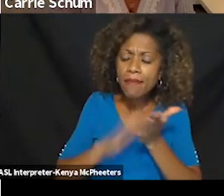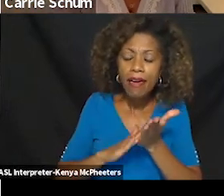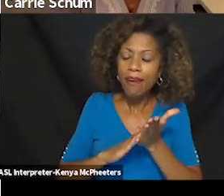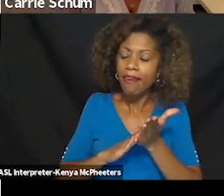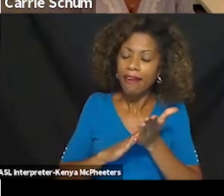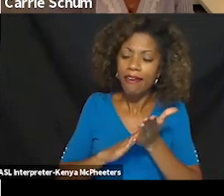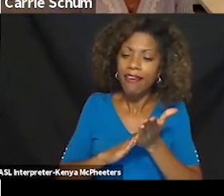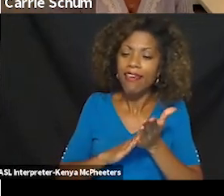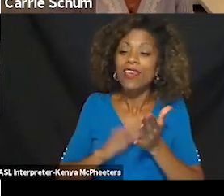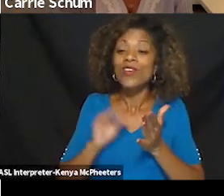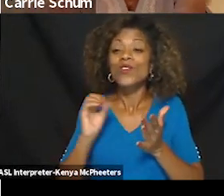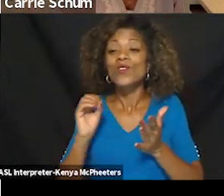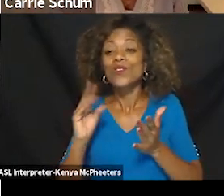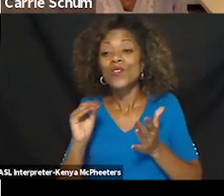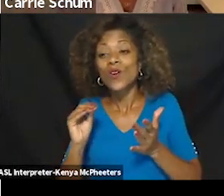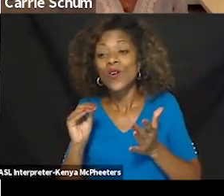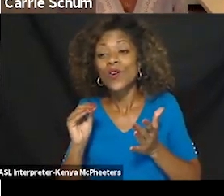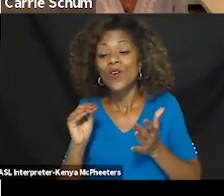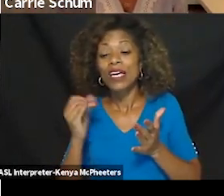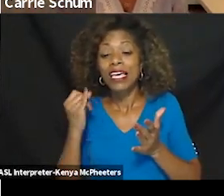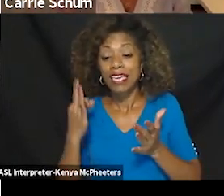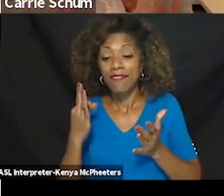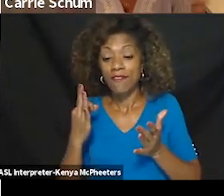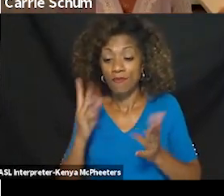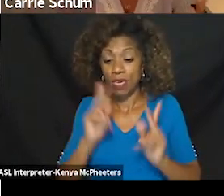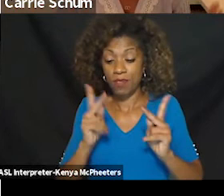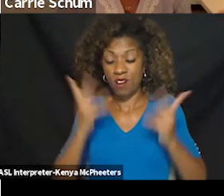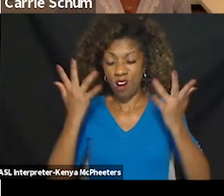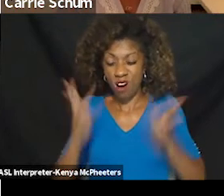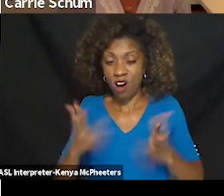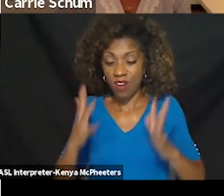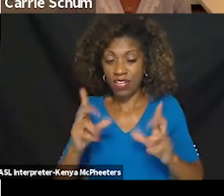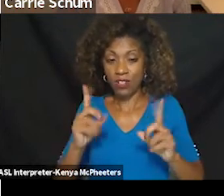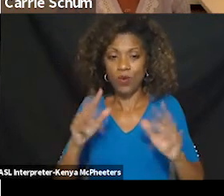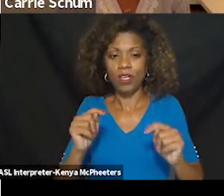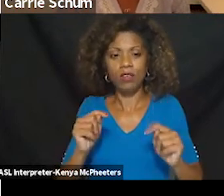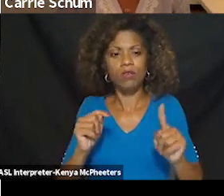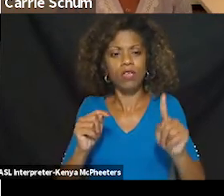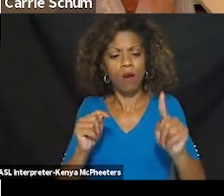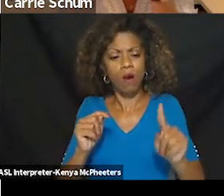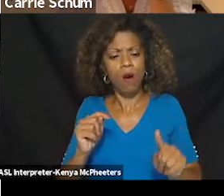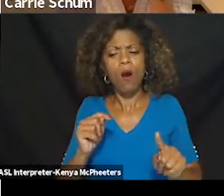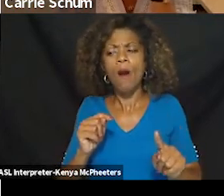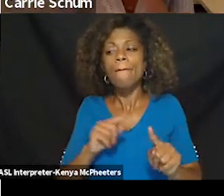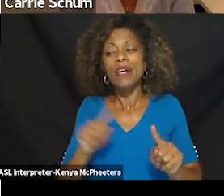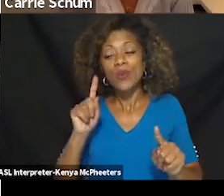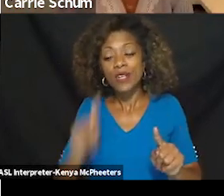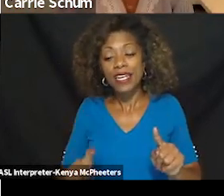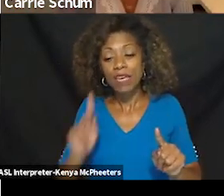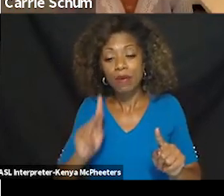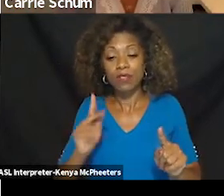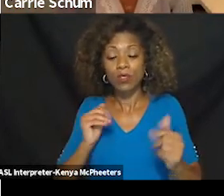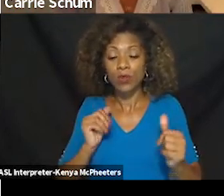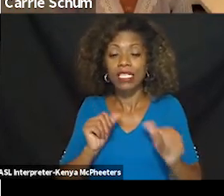look at what you say about it very differently than if most of them are already doing it, but you just need them to keep doing it. And very particularly, the way